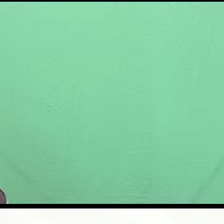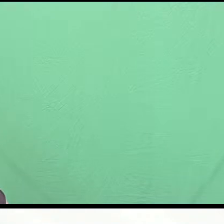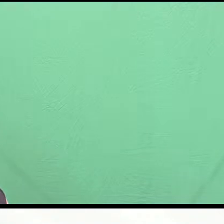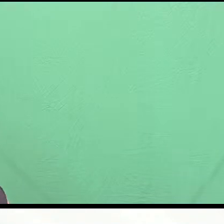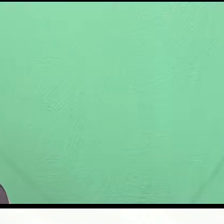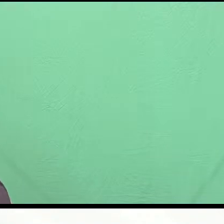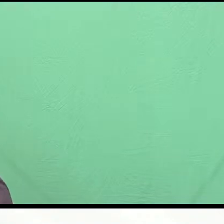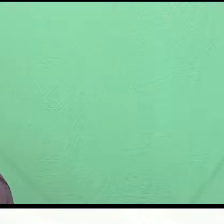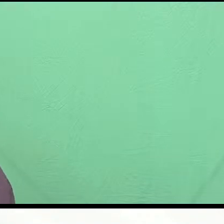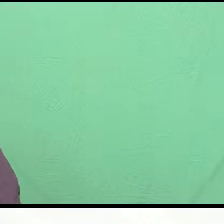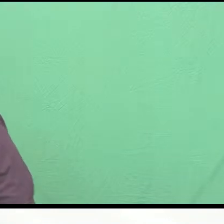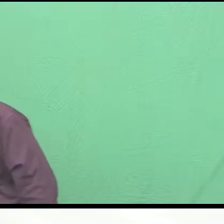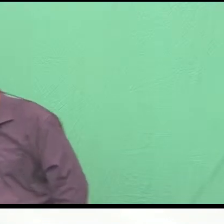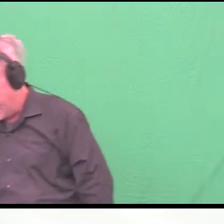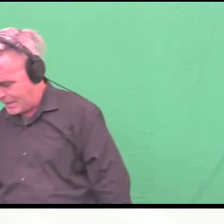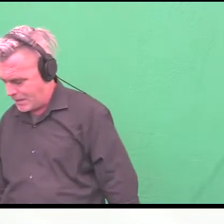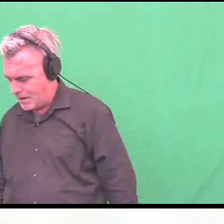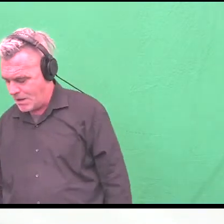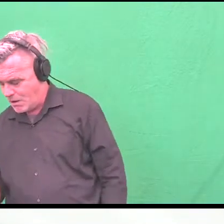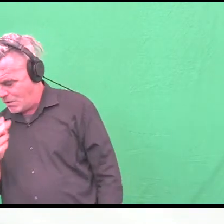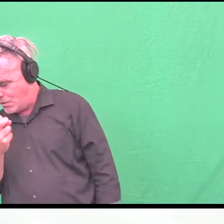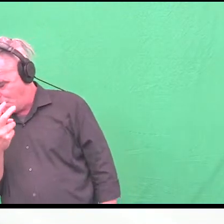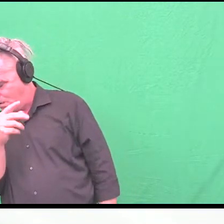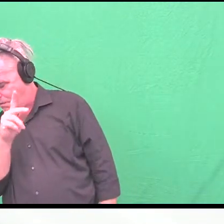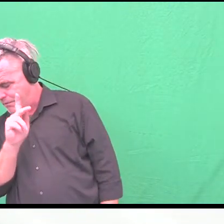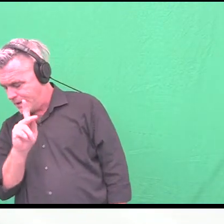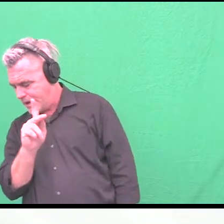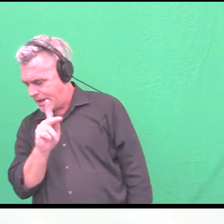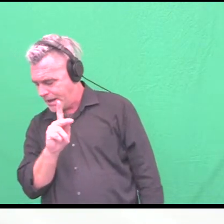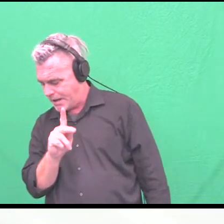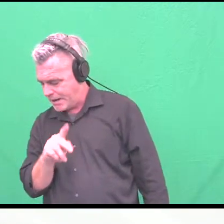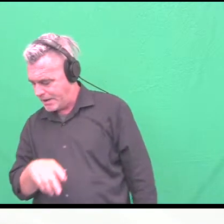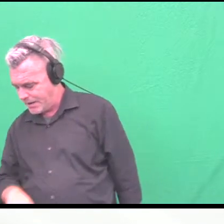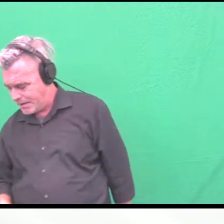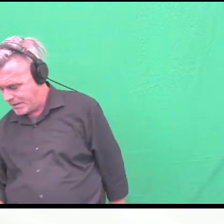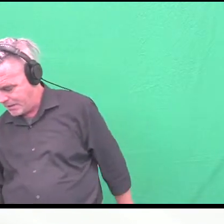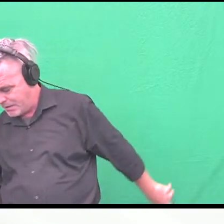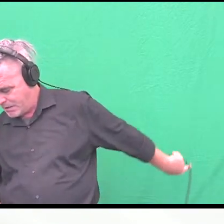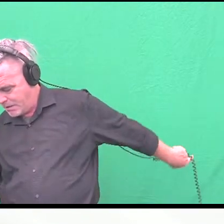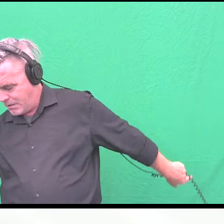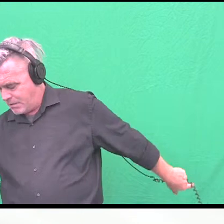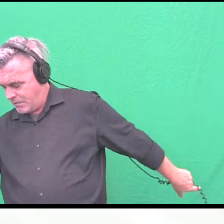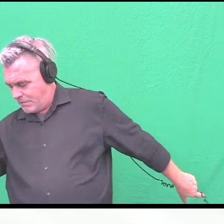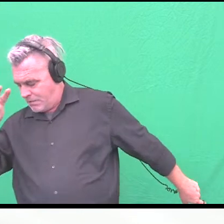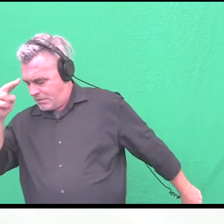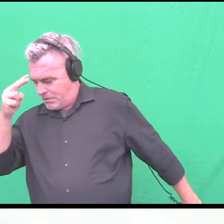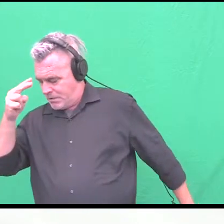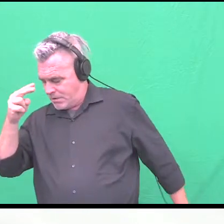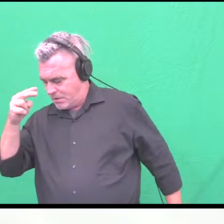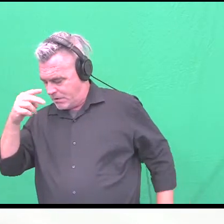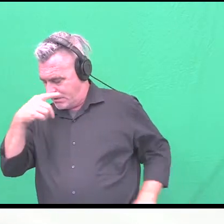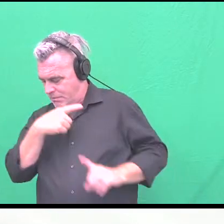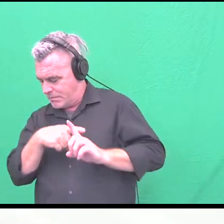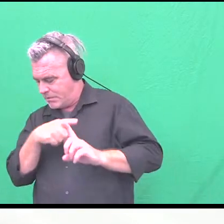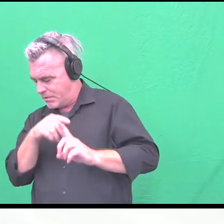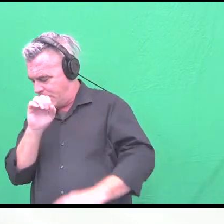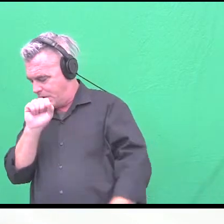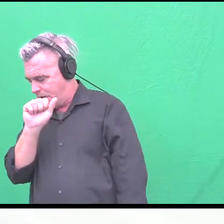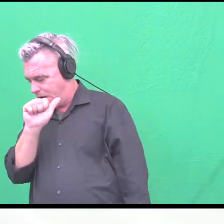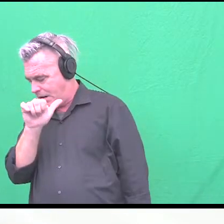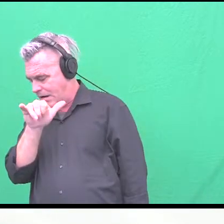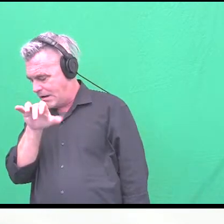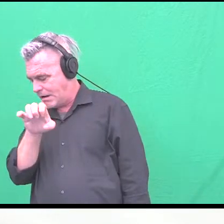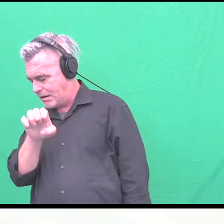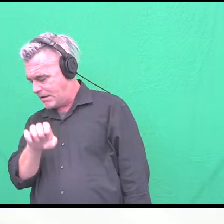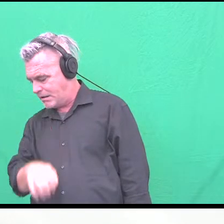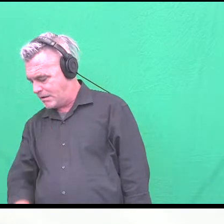And, do we? I'll move it. Thank you. Can I get a second? Second. Thank you. All those in favor? Aye. Aye.